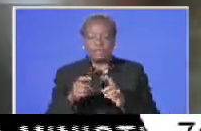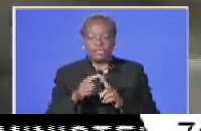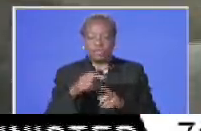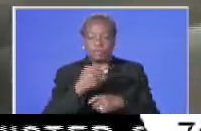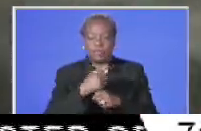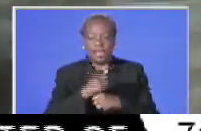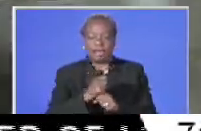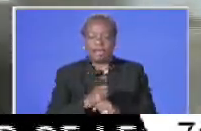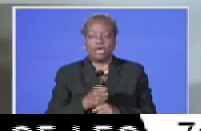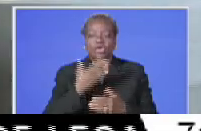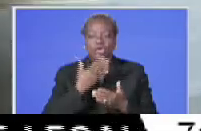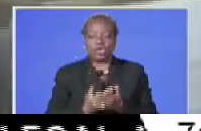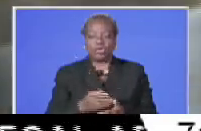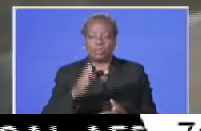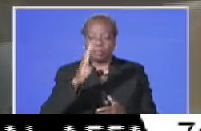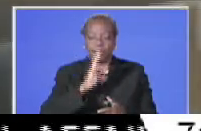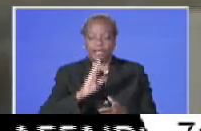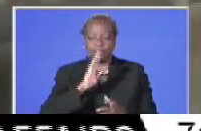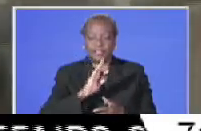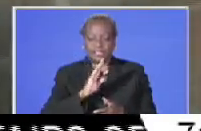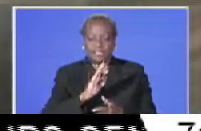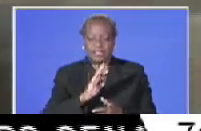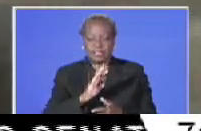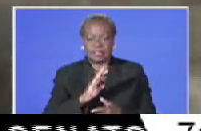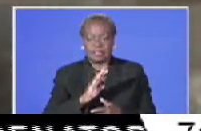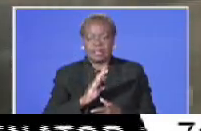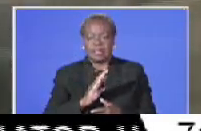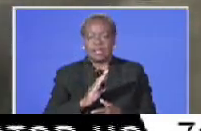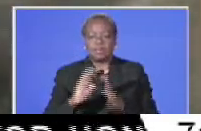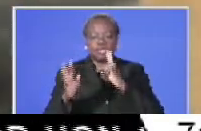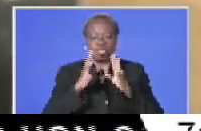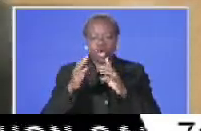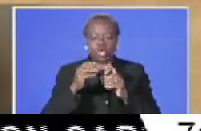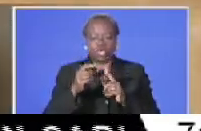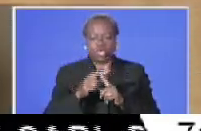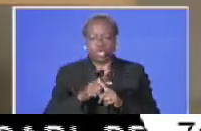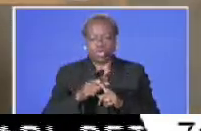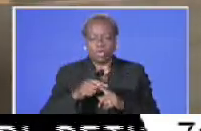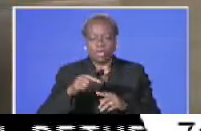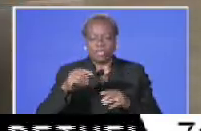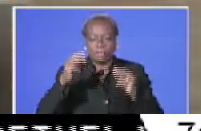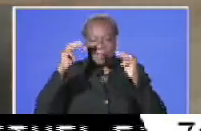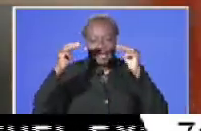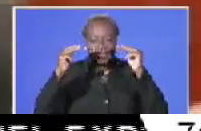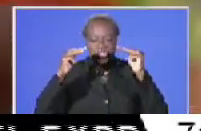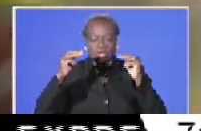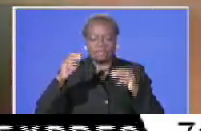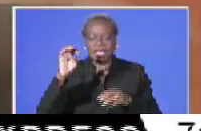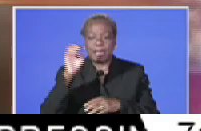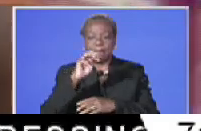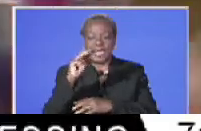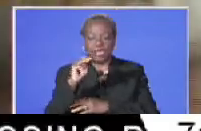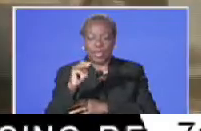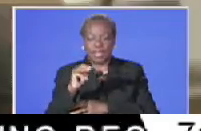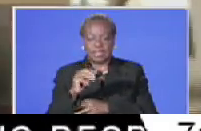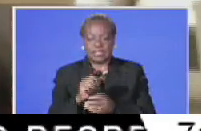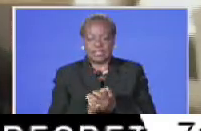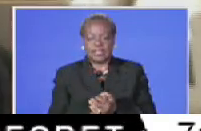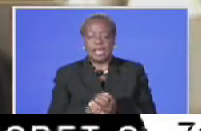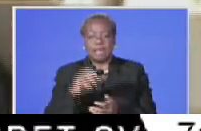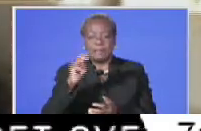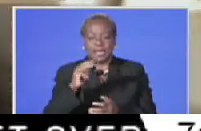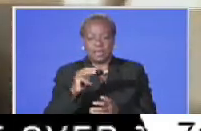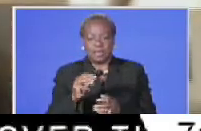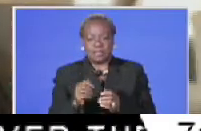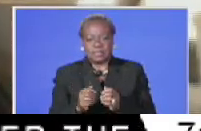The menu included traditional breakfast favorites. We talked to manager at Manuelos, Ivan Miller. Manuelos, along